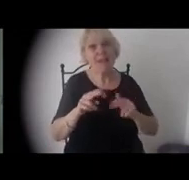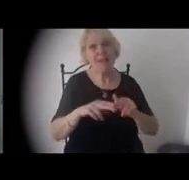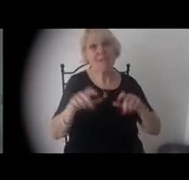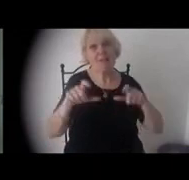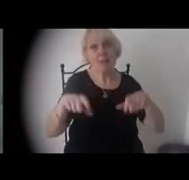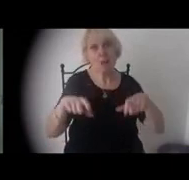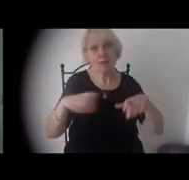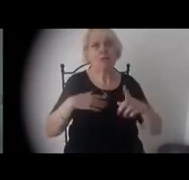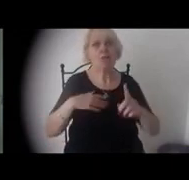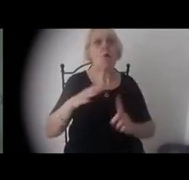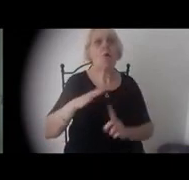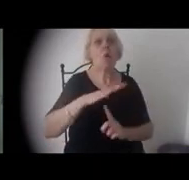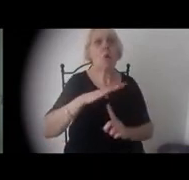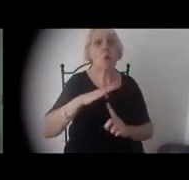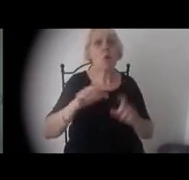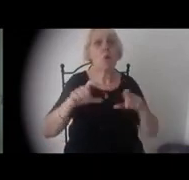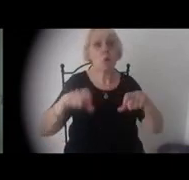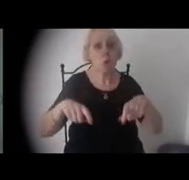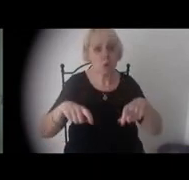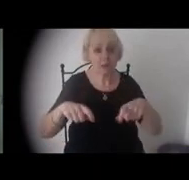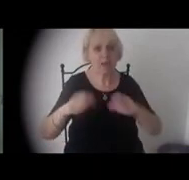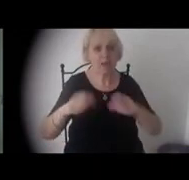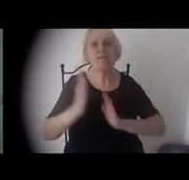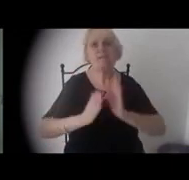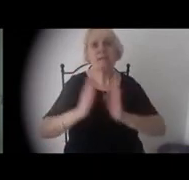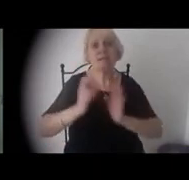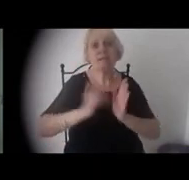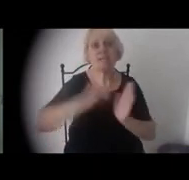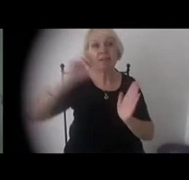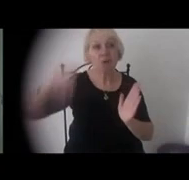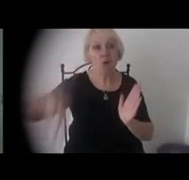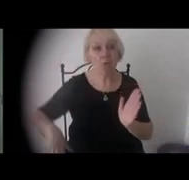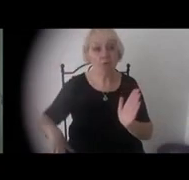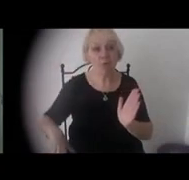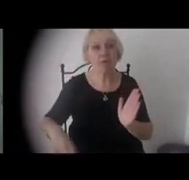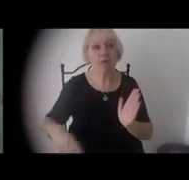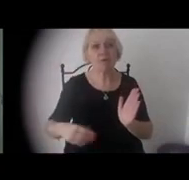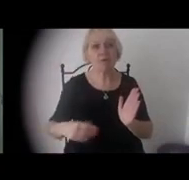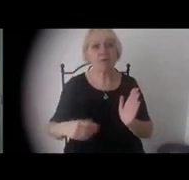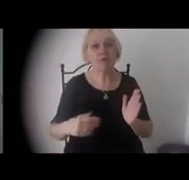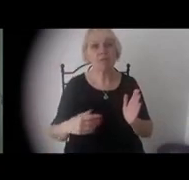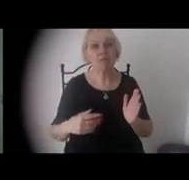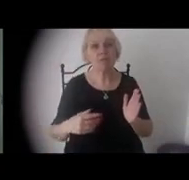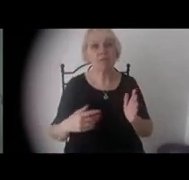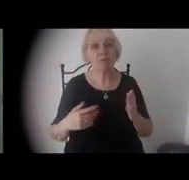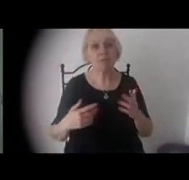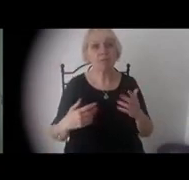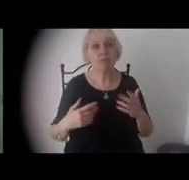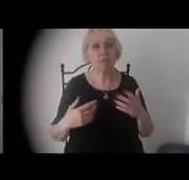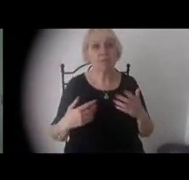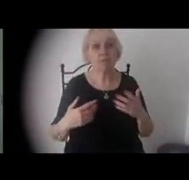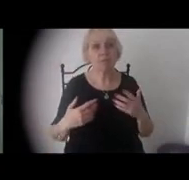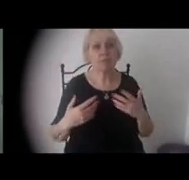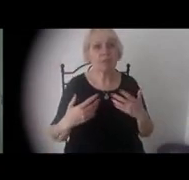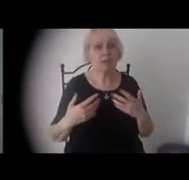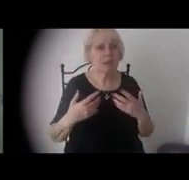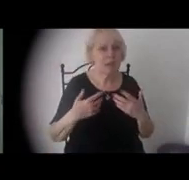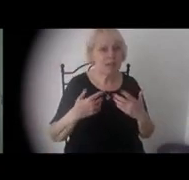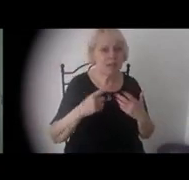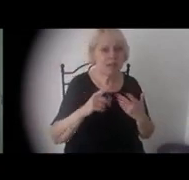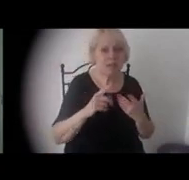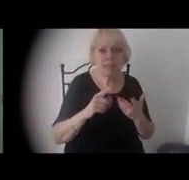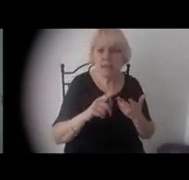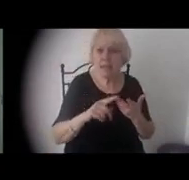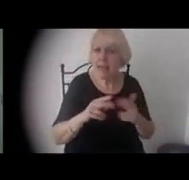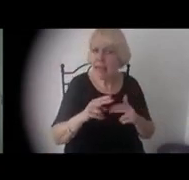local lockdowns and face-to-face is removed anyway, there's a point here about supporting online learning if there is no